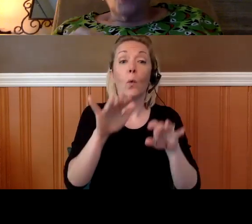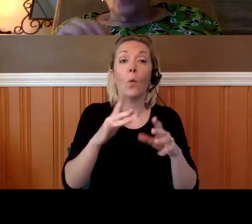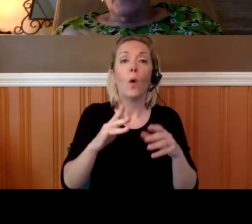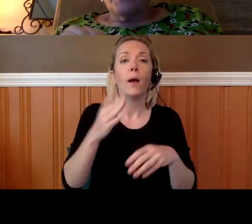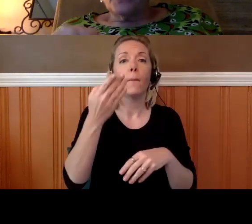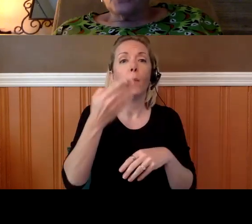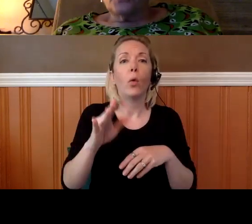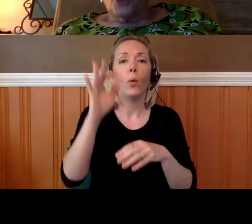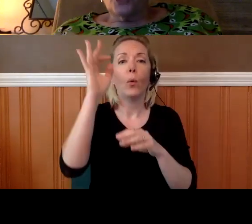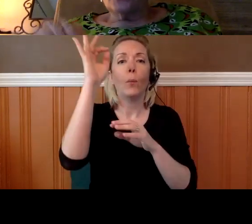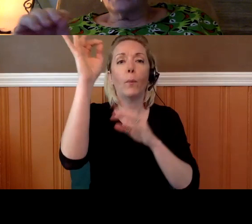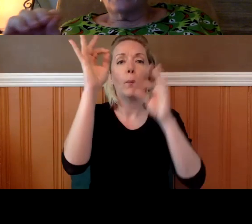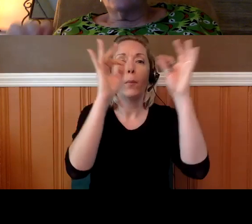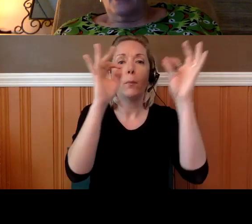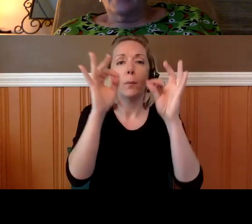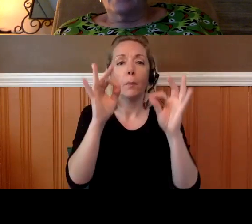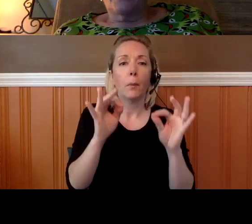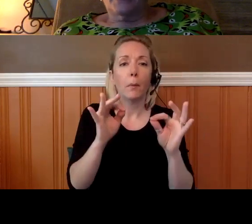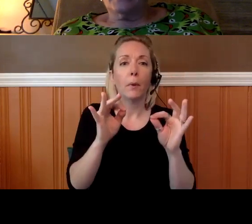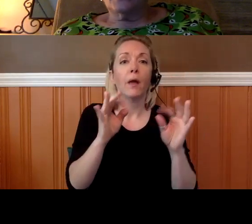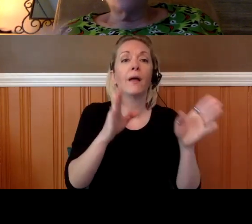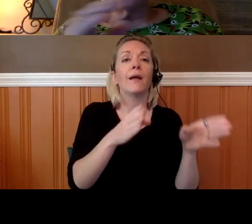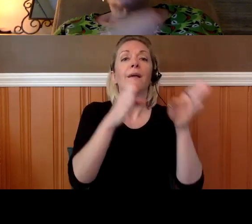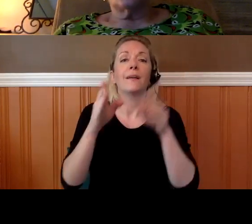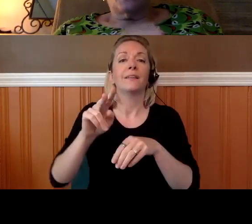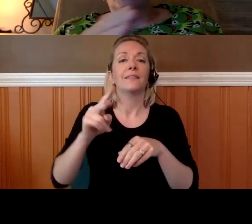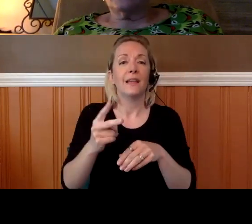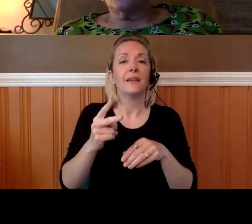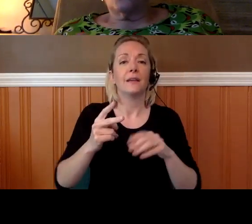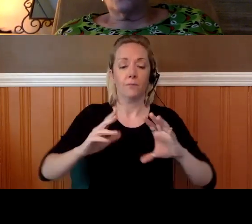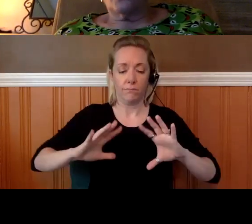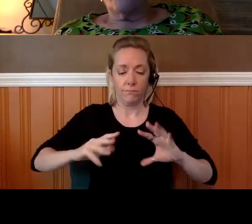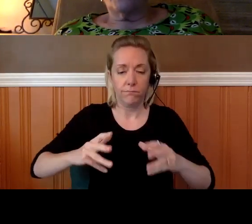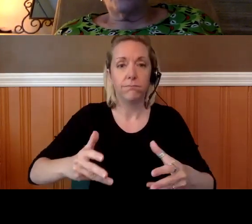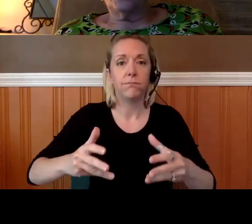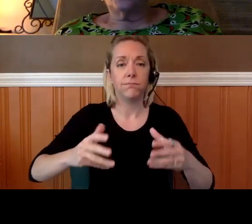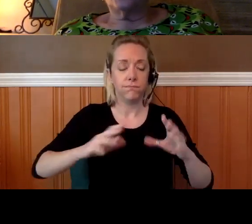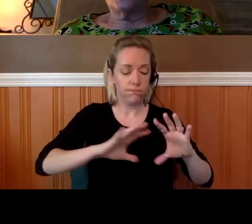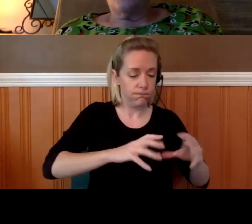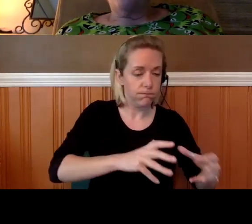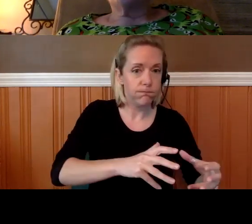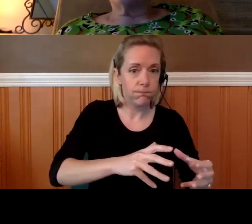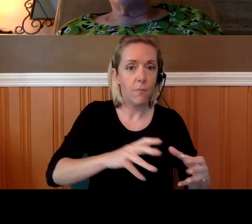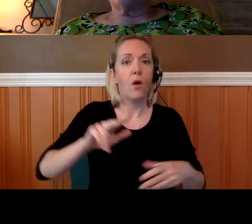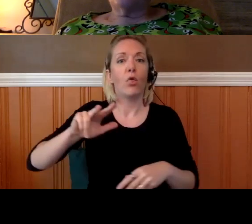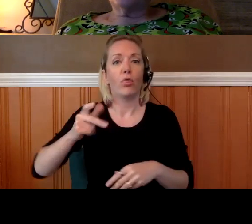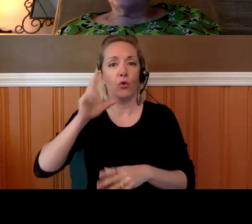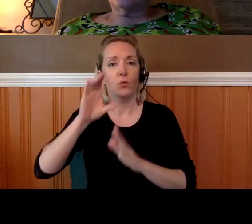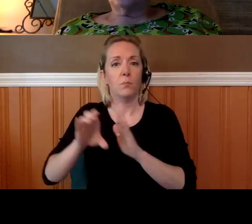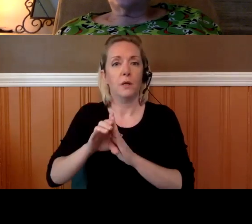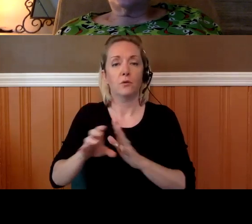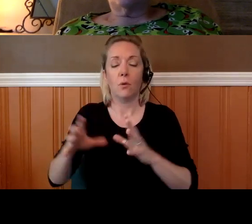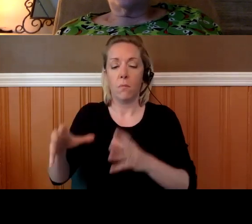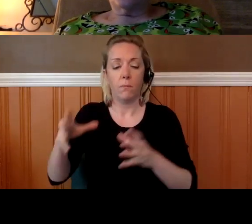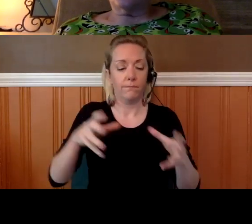they roll up the two balls and then they make a snowman. So that's the order of the pictures. But if I'm a kid